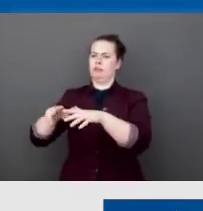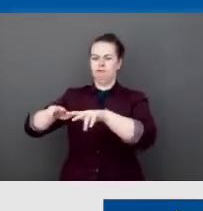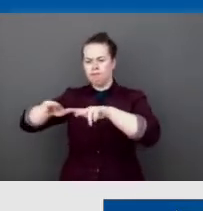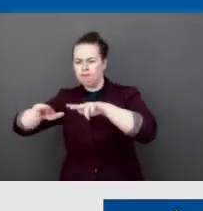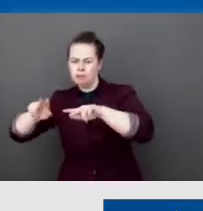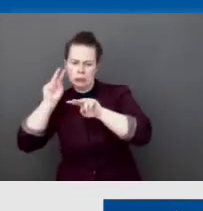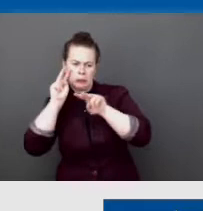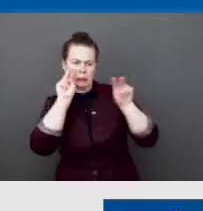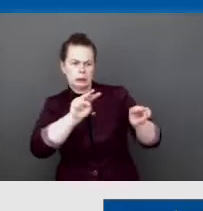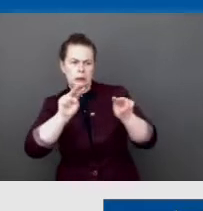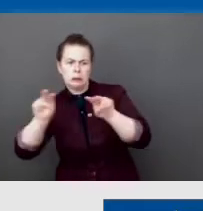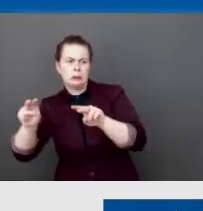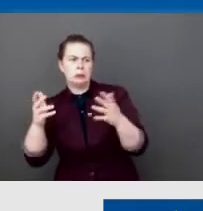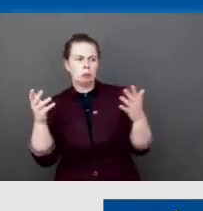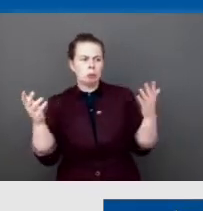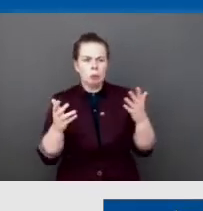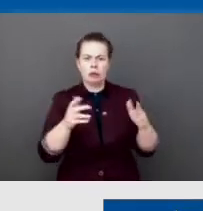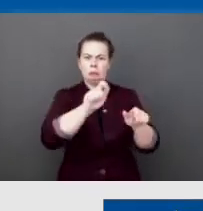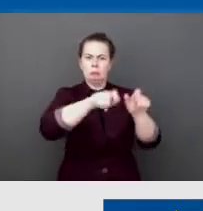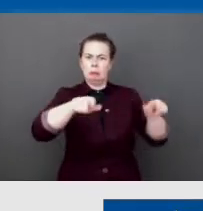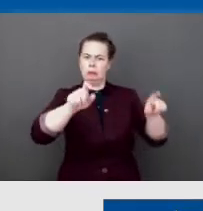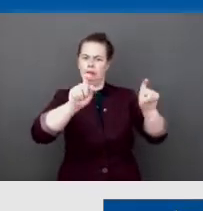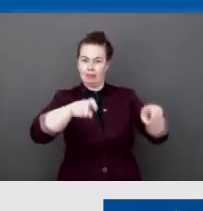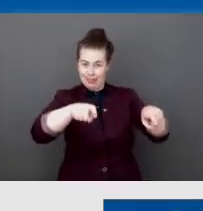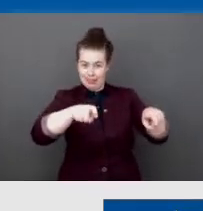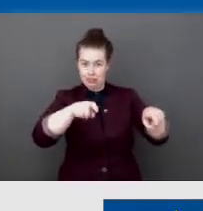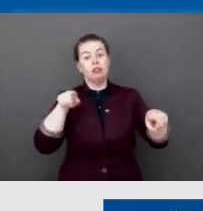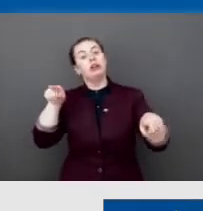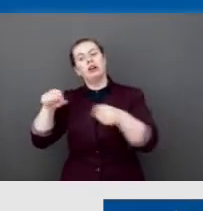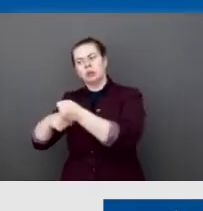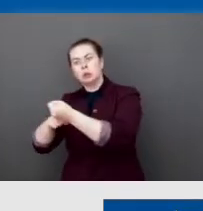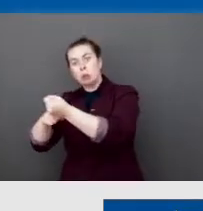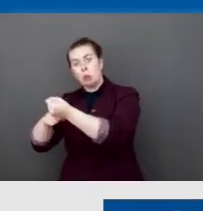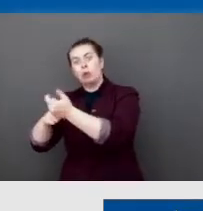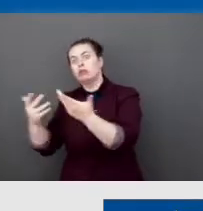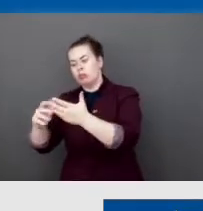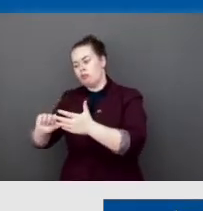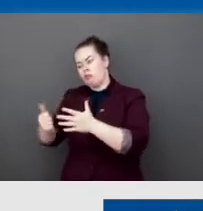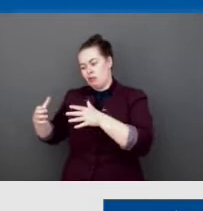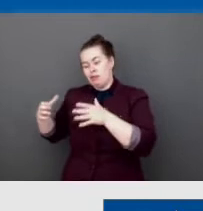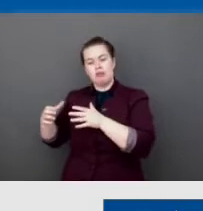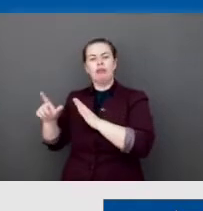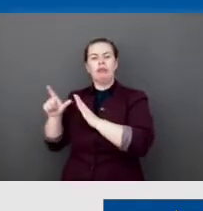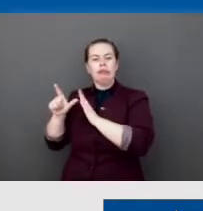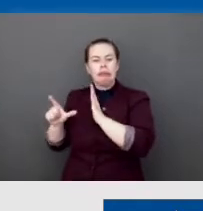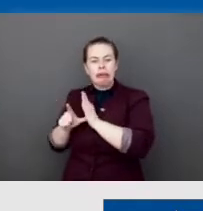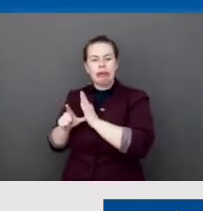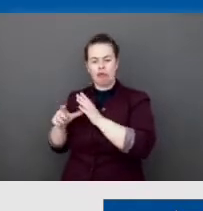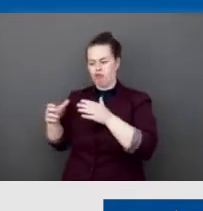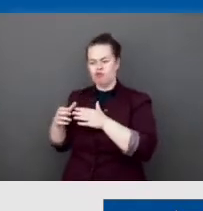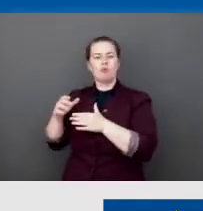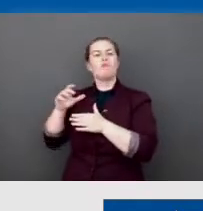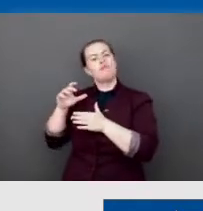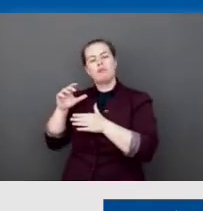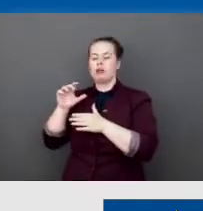the population needs. This is largely done via the 6 trusts, which are legal entities. They provide health and